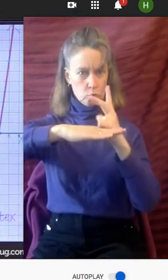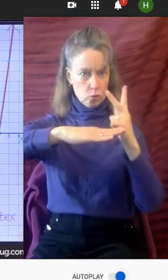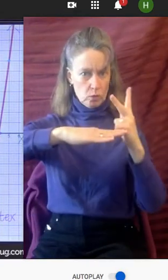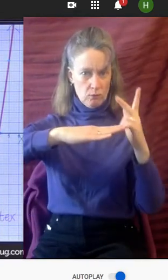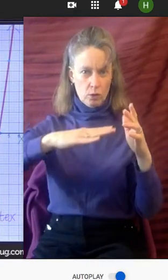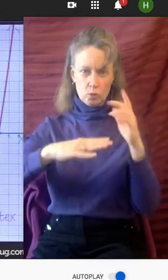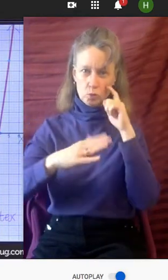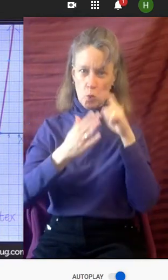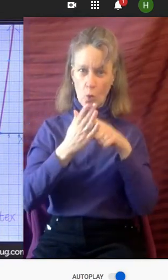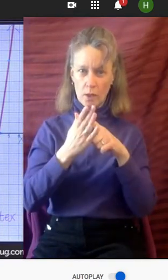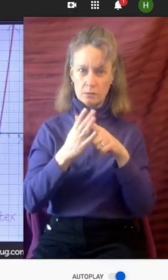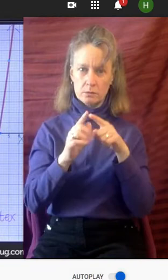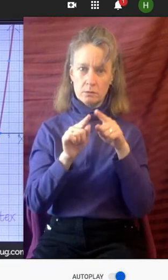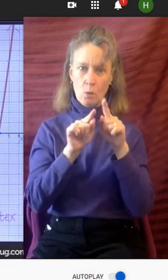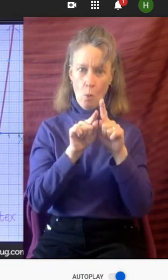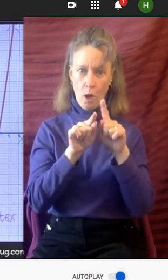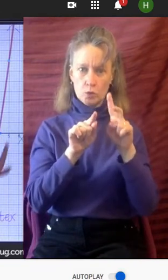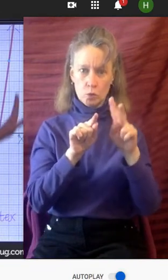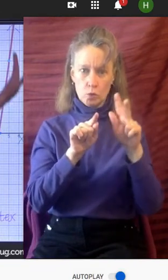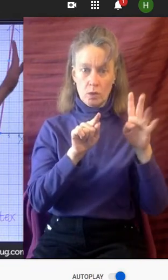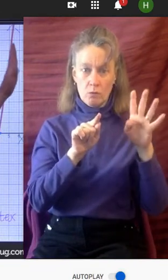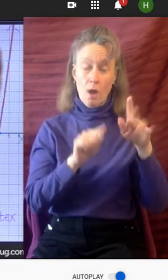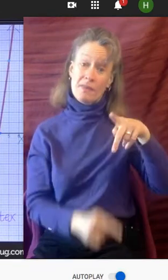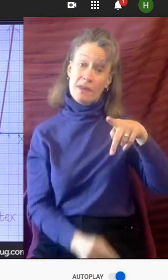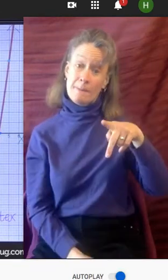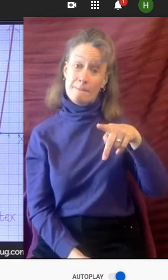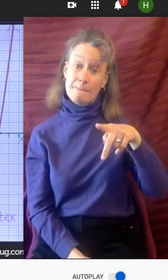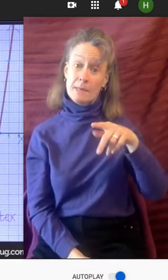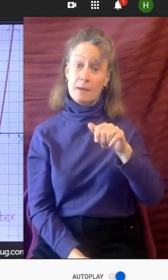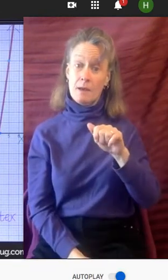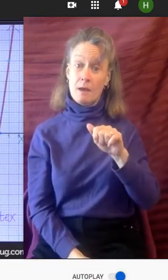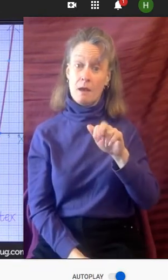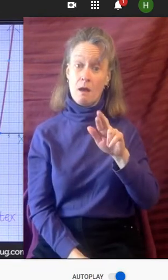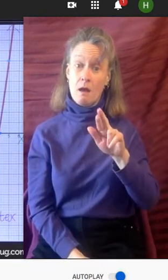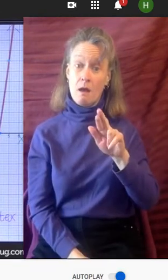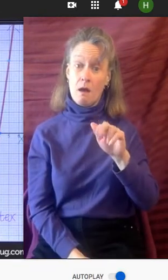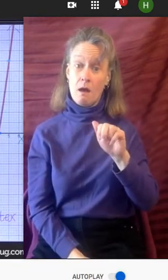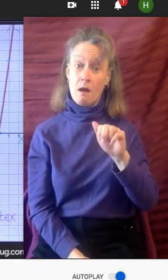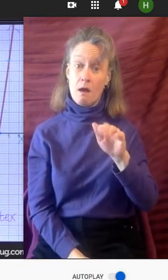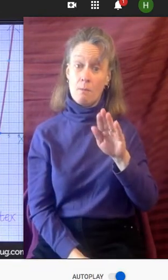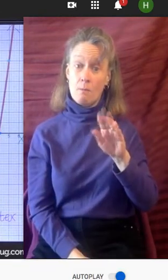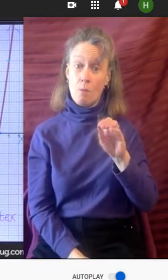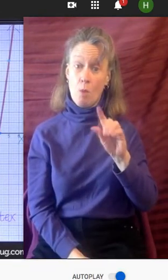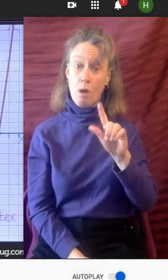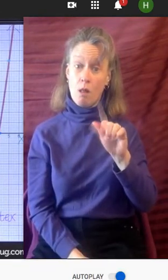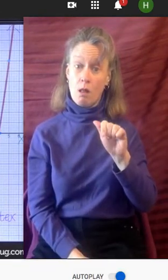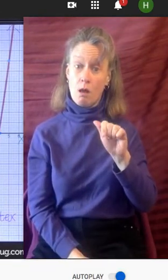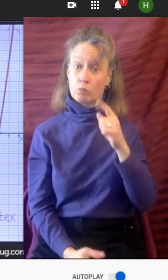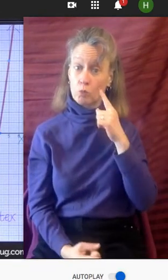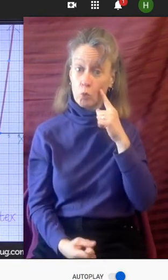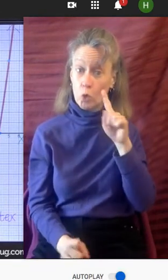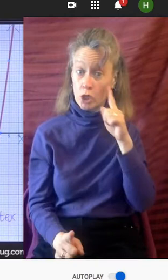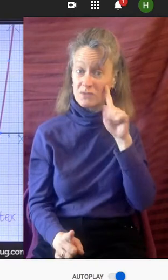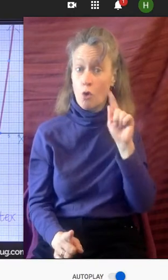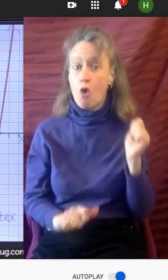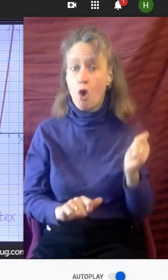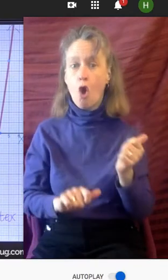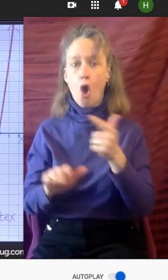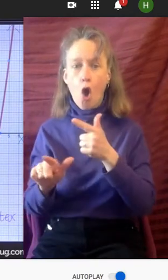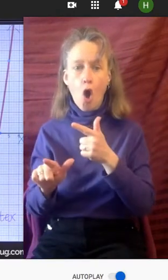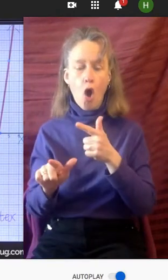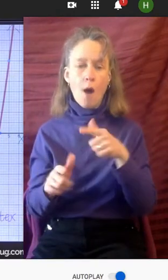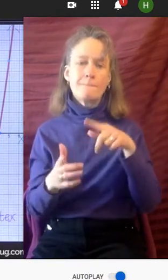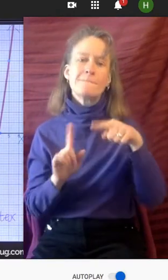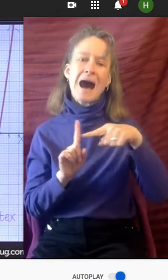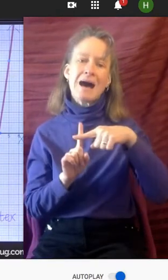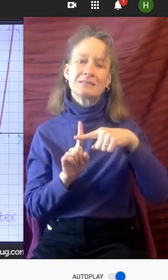+5. So a parabola is defined for all positive integers for x.